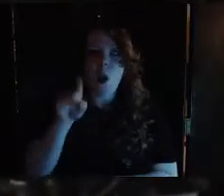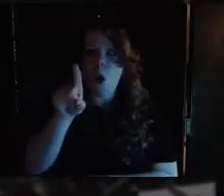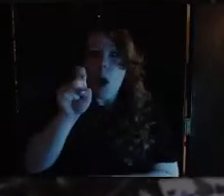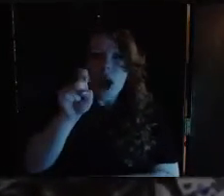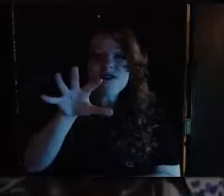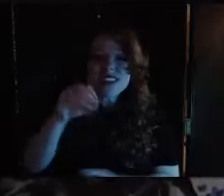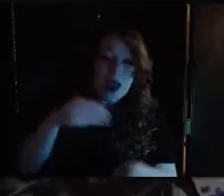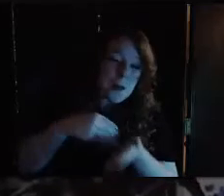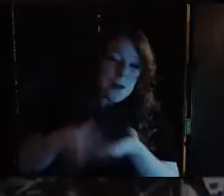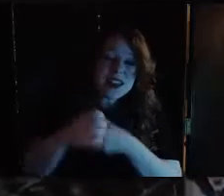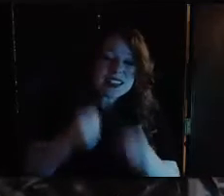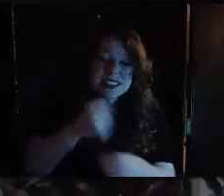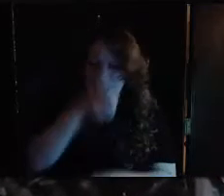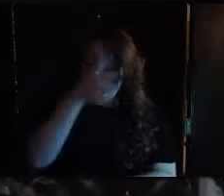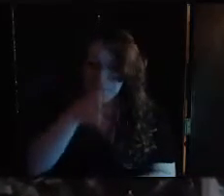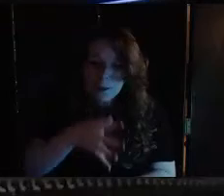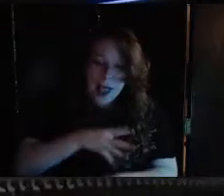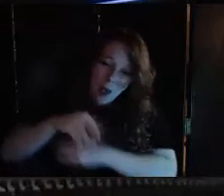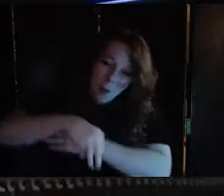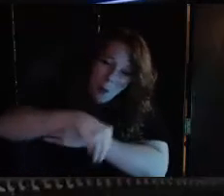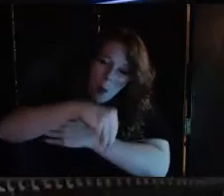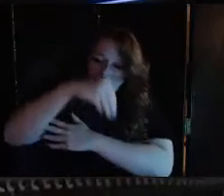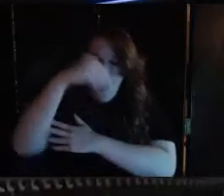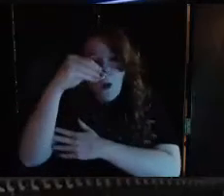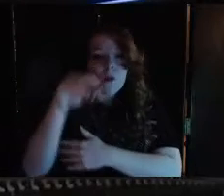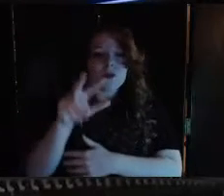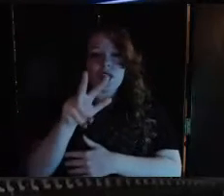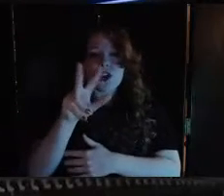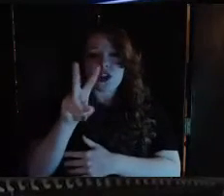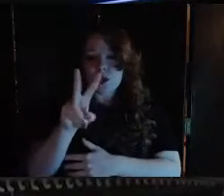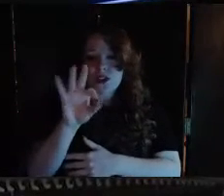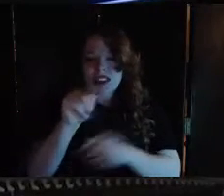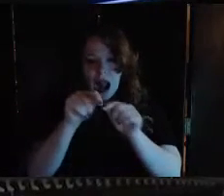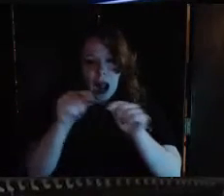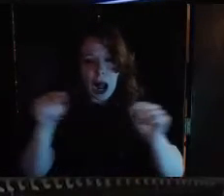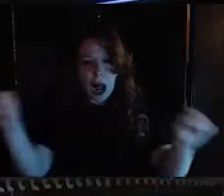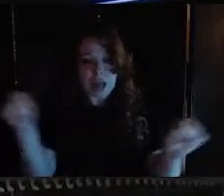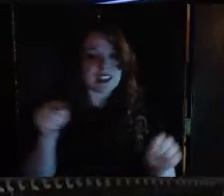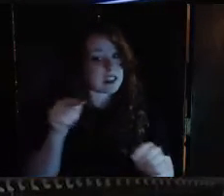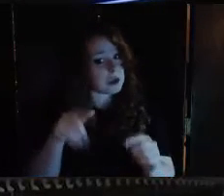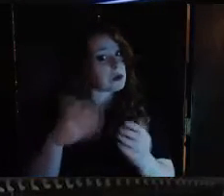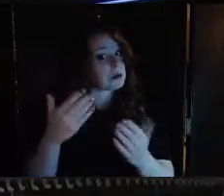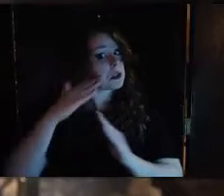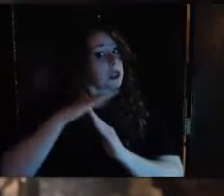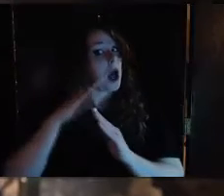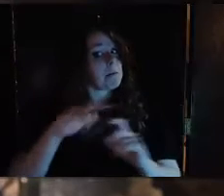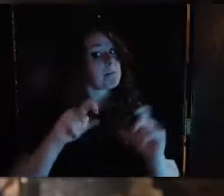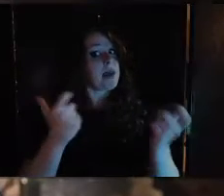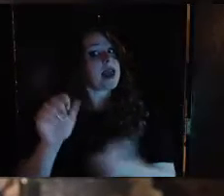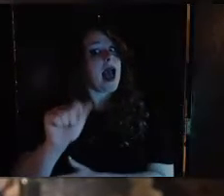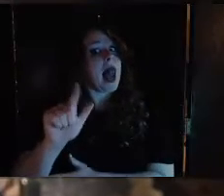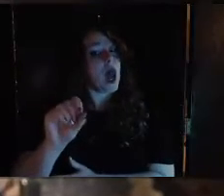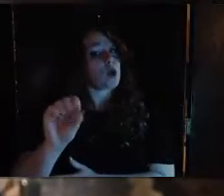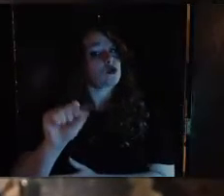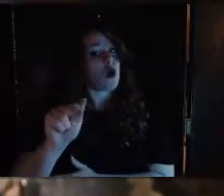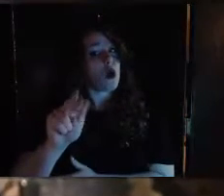150-million-year-old fella stands over 11 feet tall and is around 32 feet long, one of the largest Allosauruses ever found. The buyer